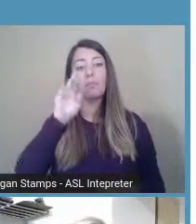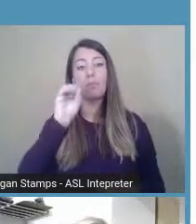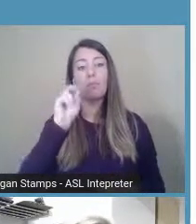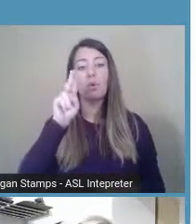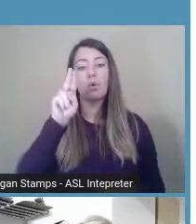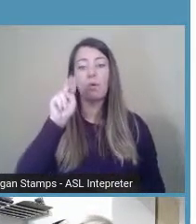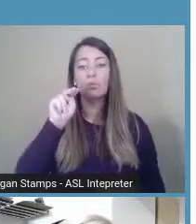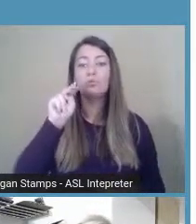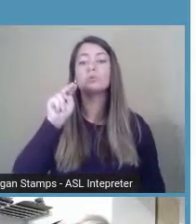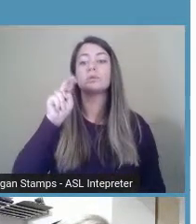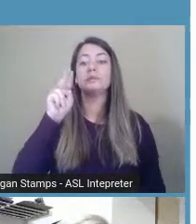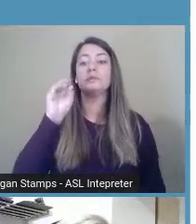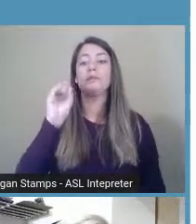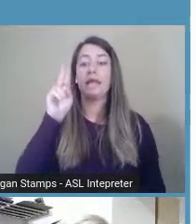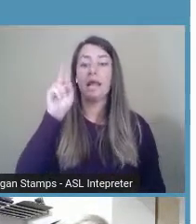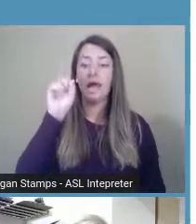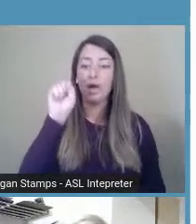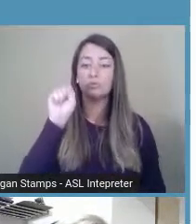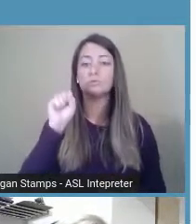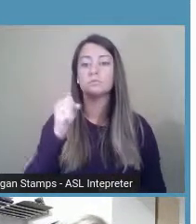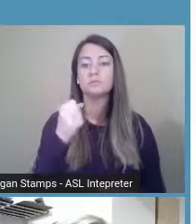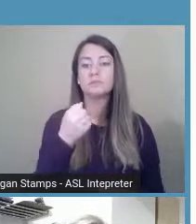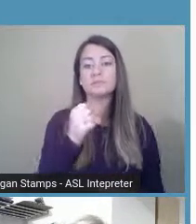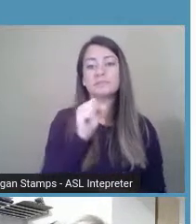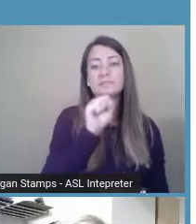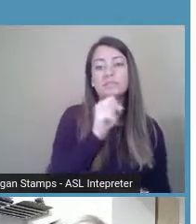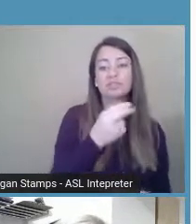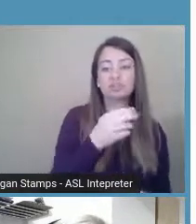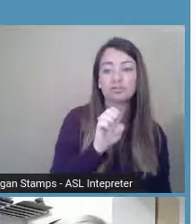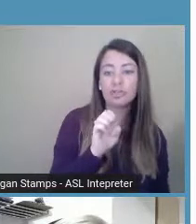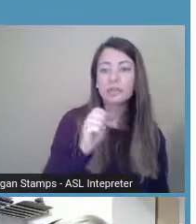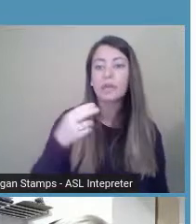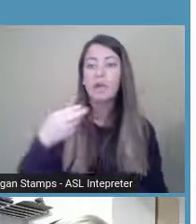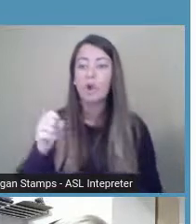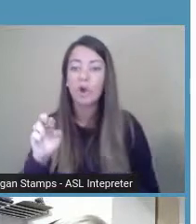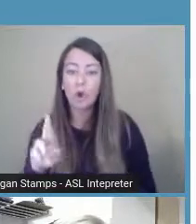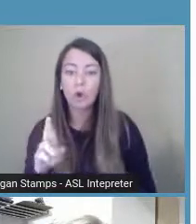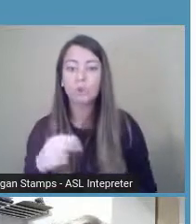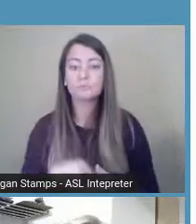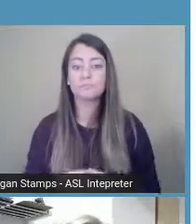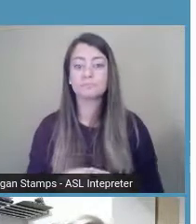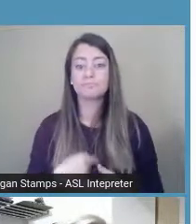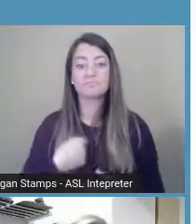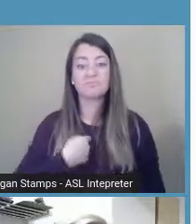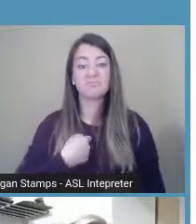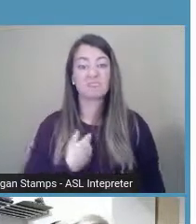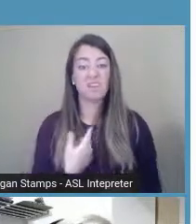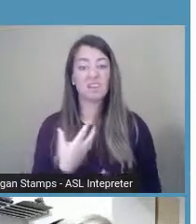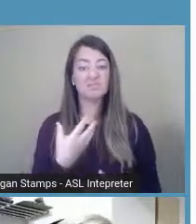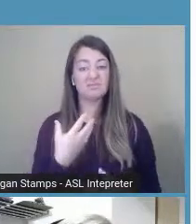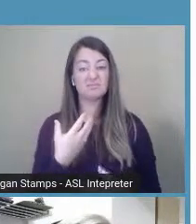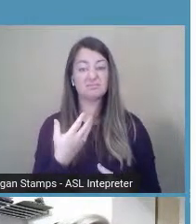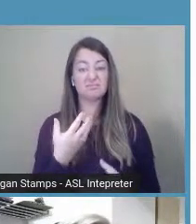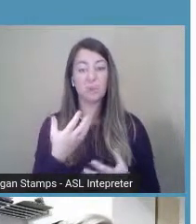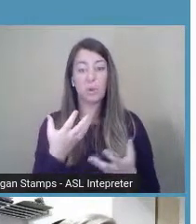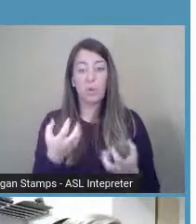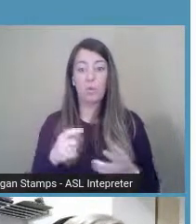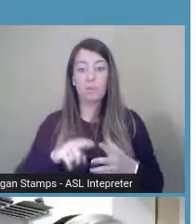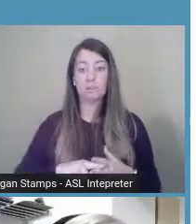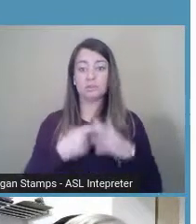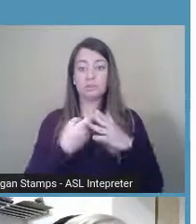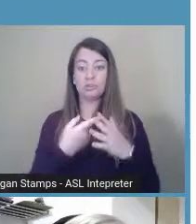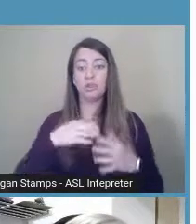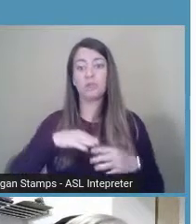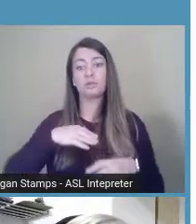population of over 90,000 inhabitants and over 10 million tourists per year, Asheville is the urban center of the